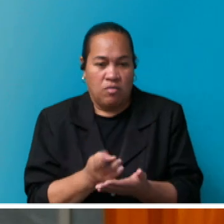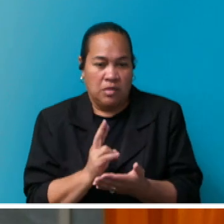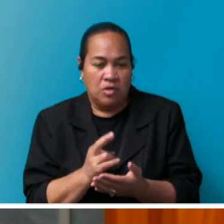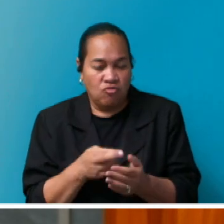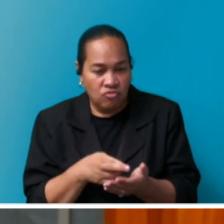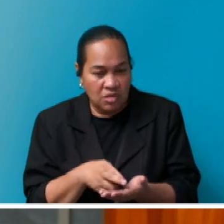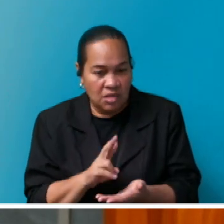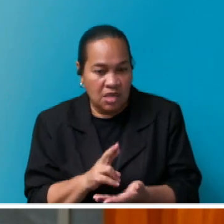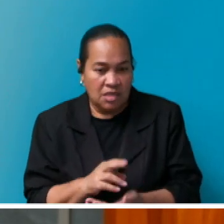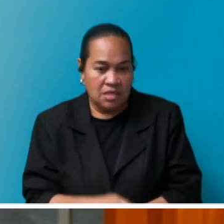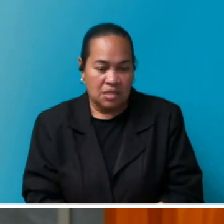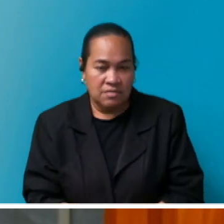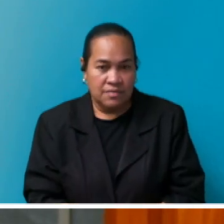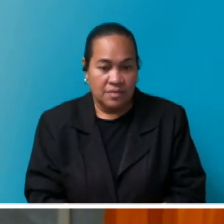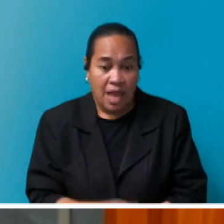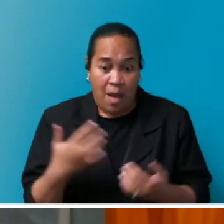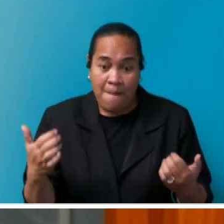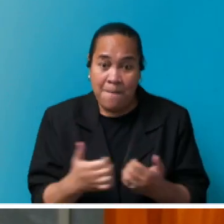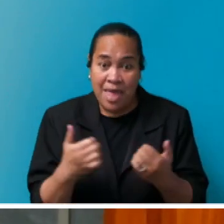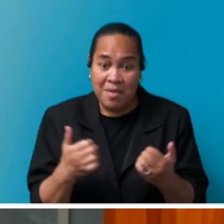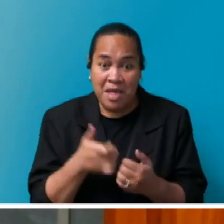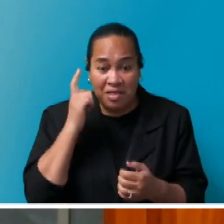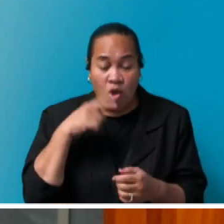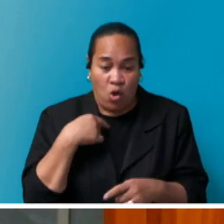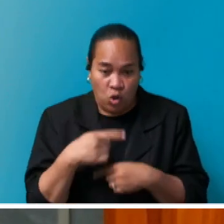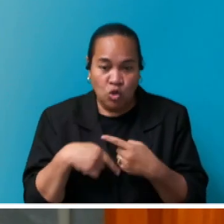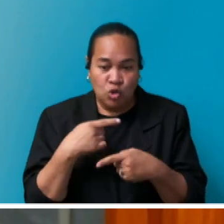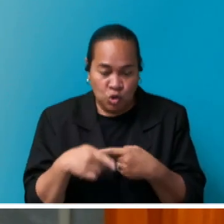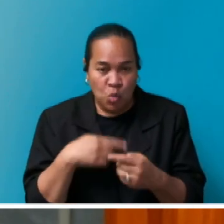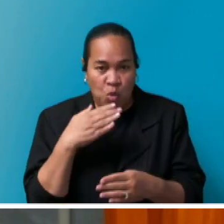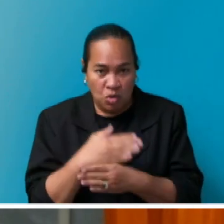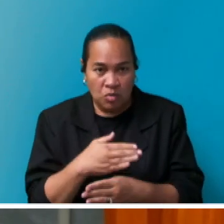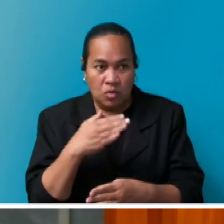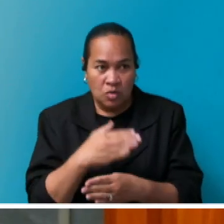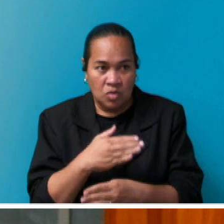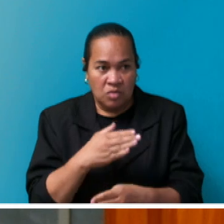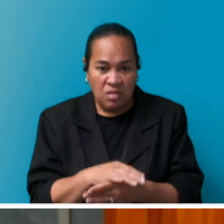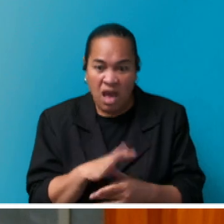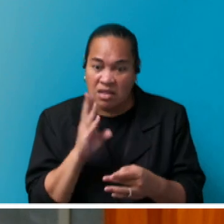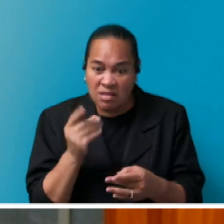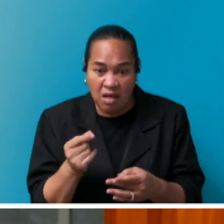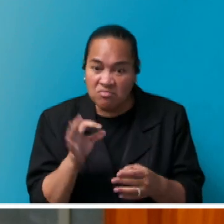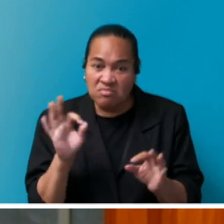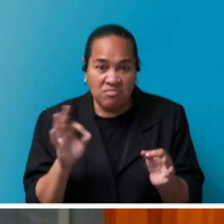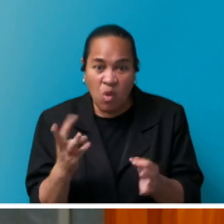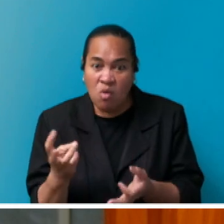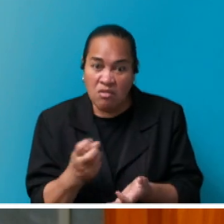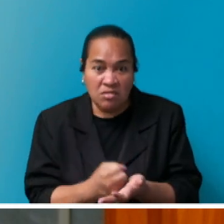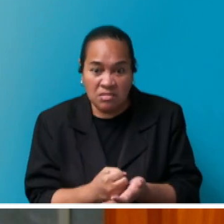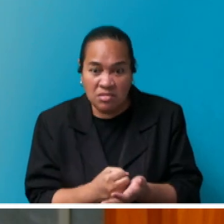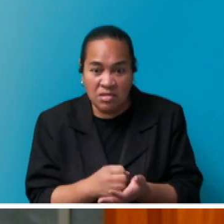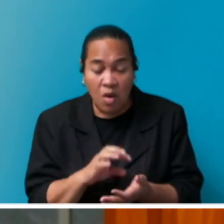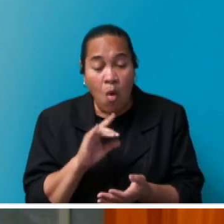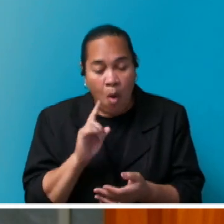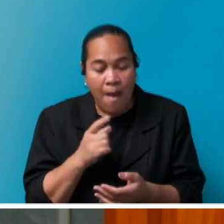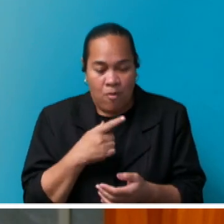ECE teachers, Mr. Speaker, sir, they continue to serve even without the fair remuneration, because they are driven by a sense